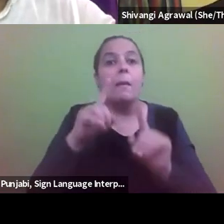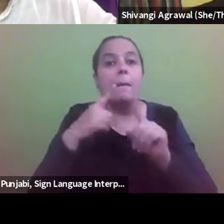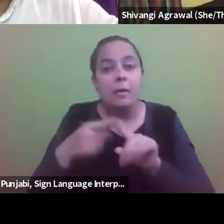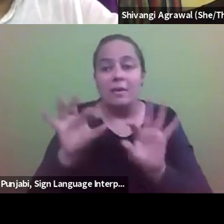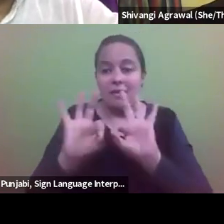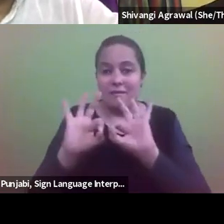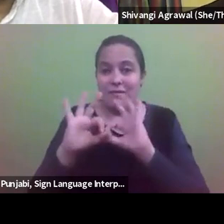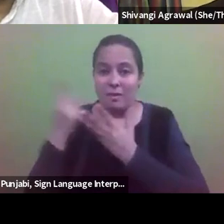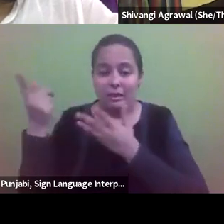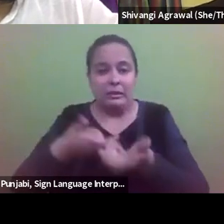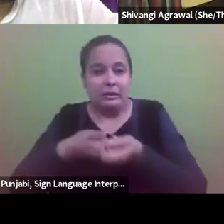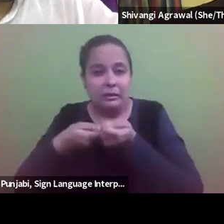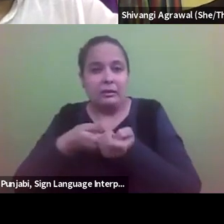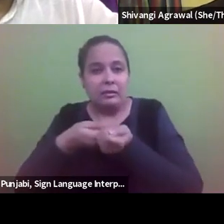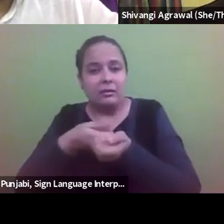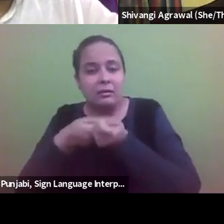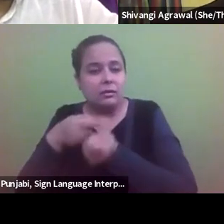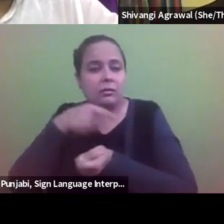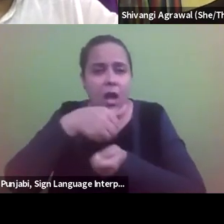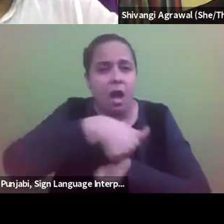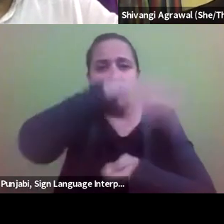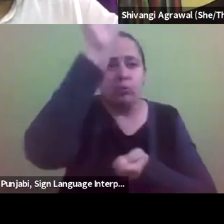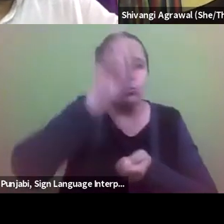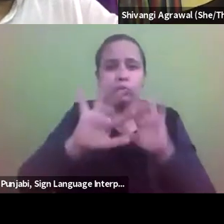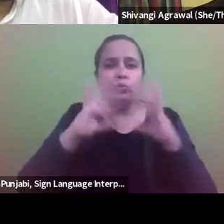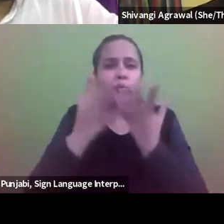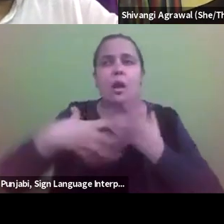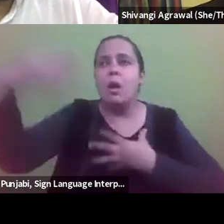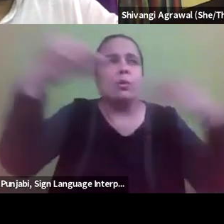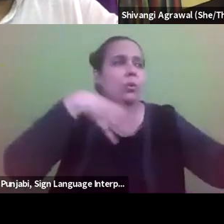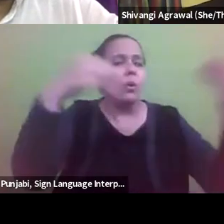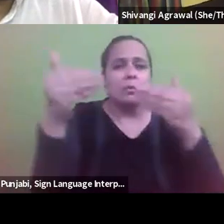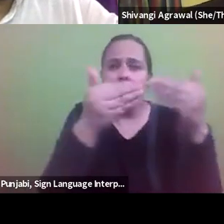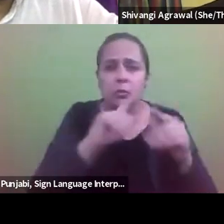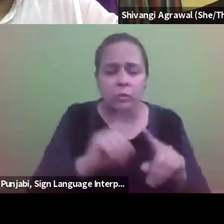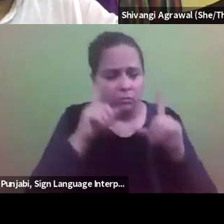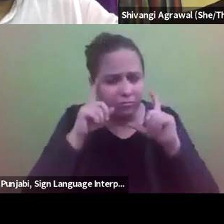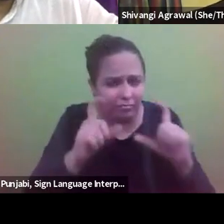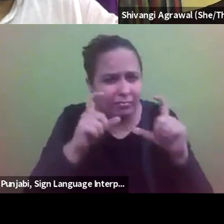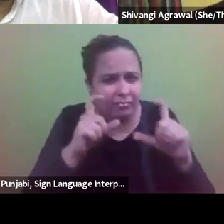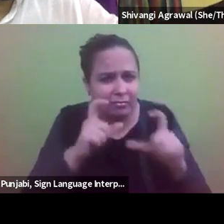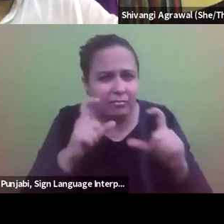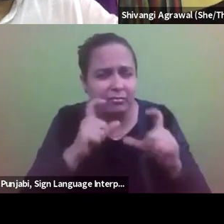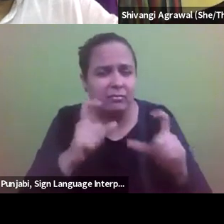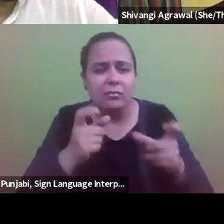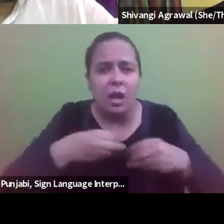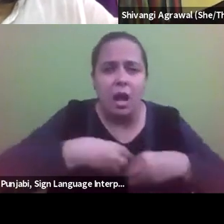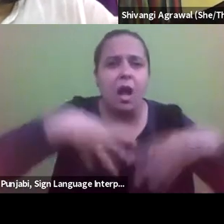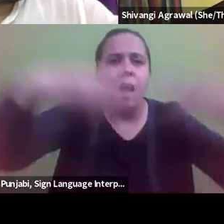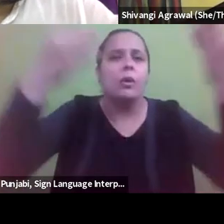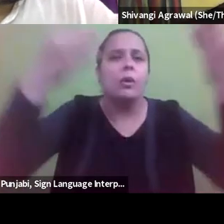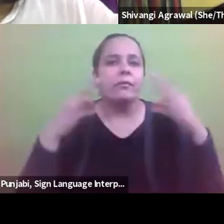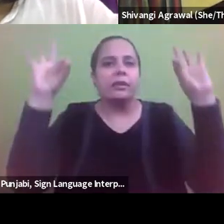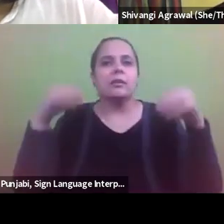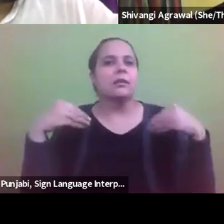they threaten us with like, oh, this is we are concerned about your safety and things like that, and that really